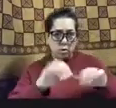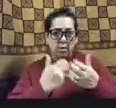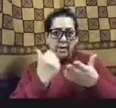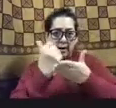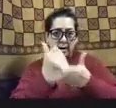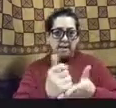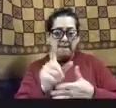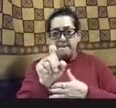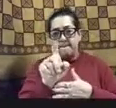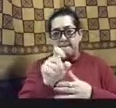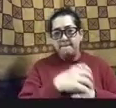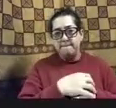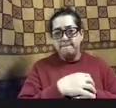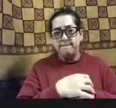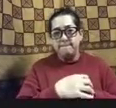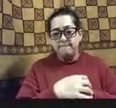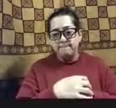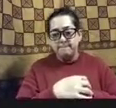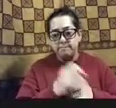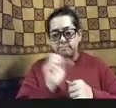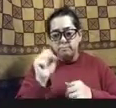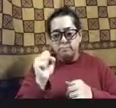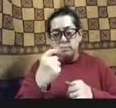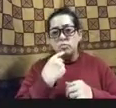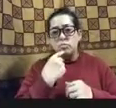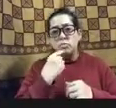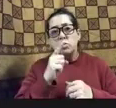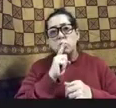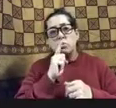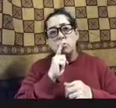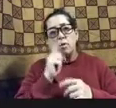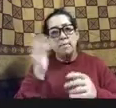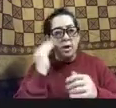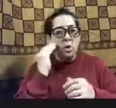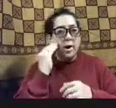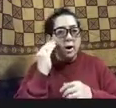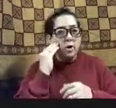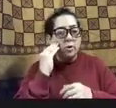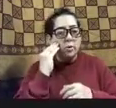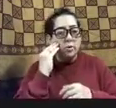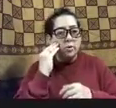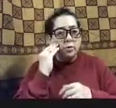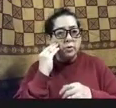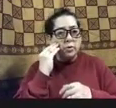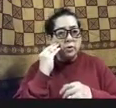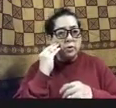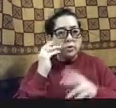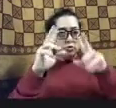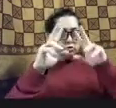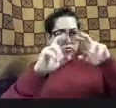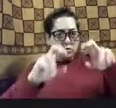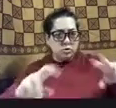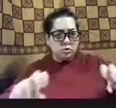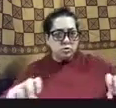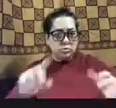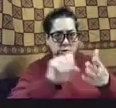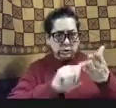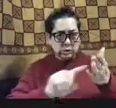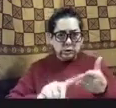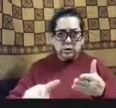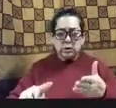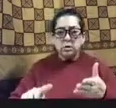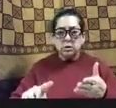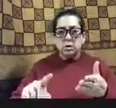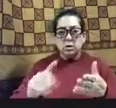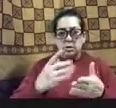help? You know, I would just say just really being aware, you know, doing your research, you know, obviously on the